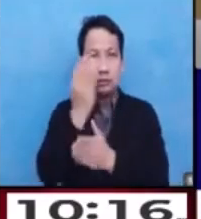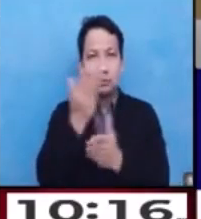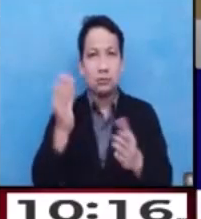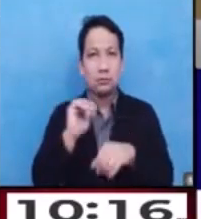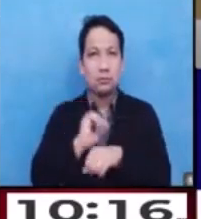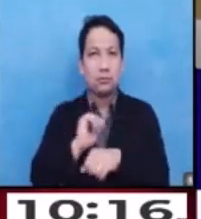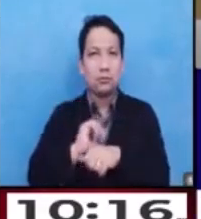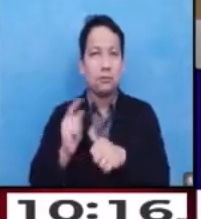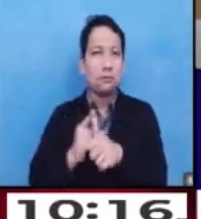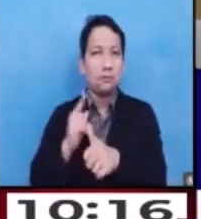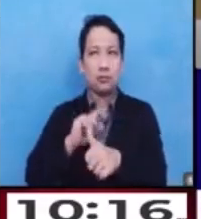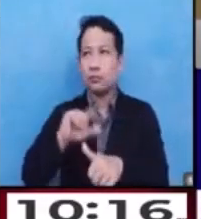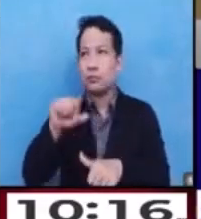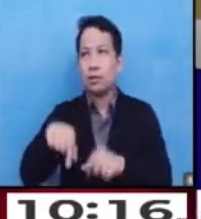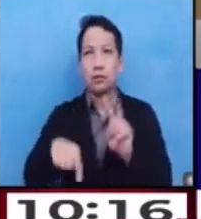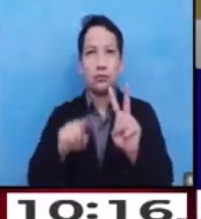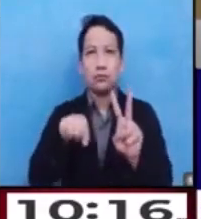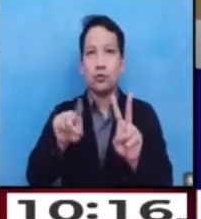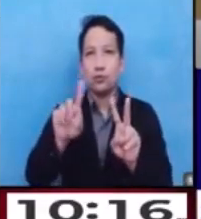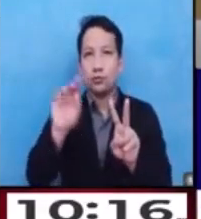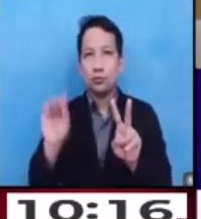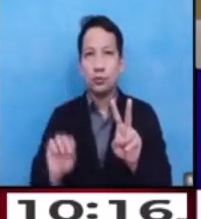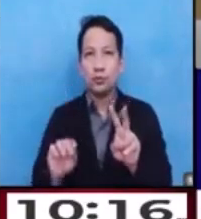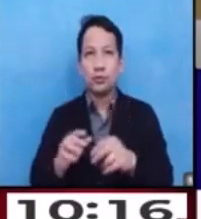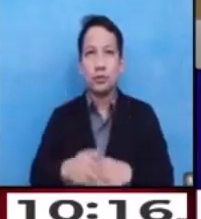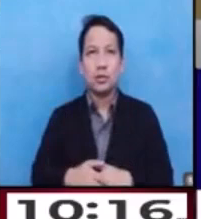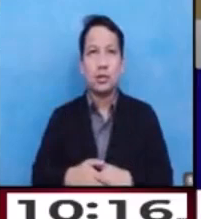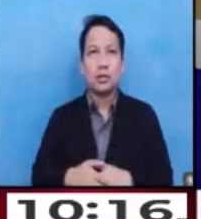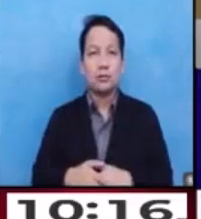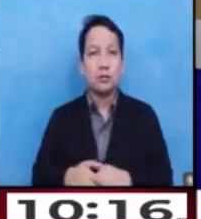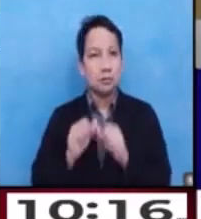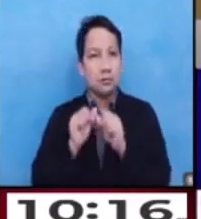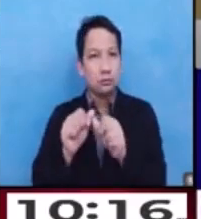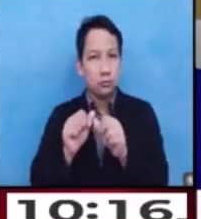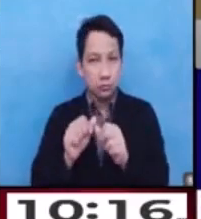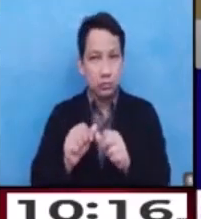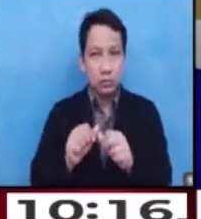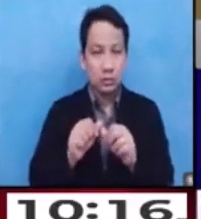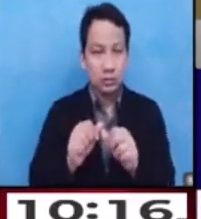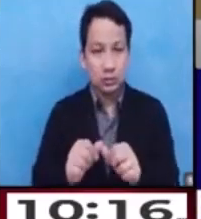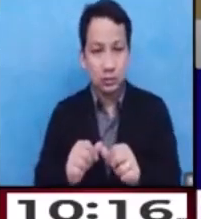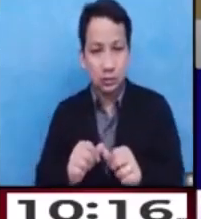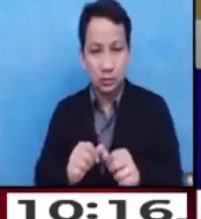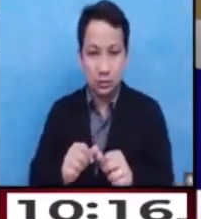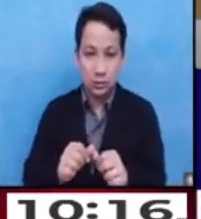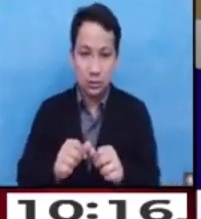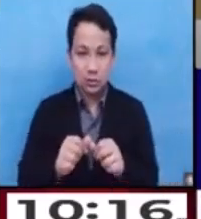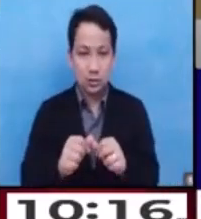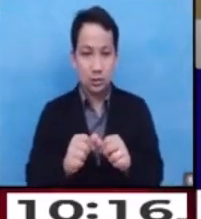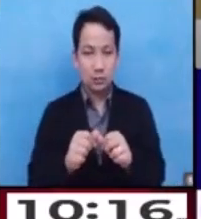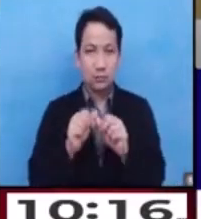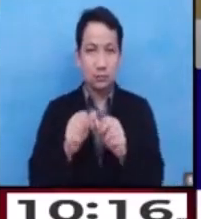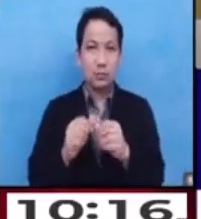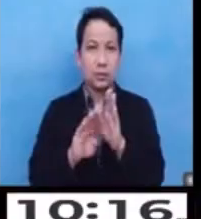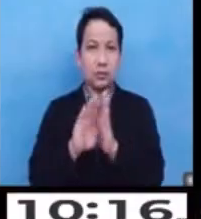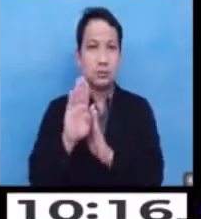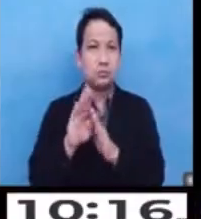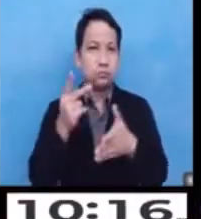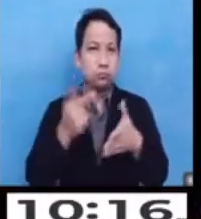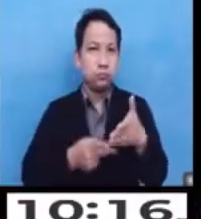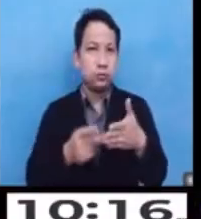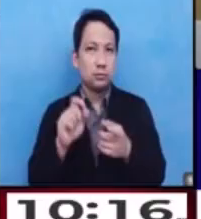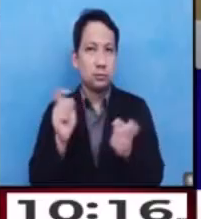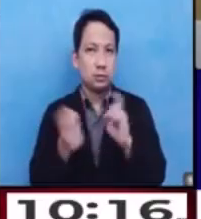ng 2.1%. Ito ay constant prices din, ano? So the prices here are already adjusted.